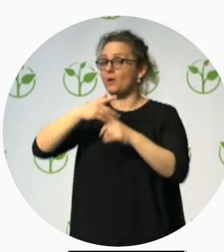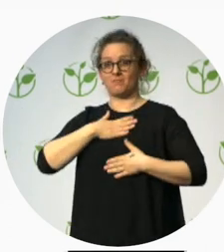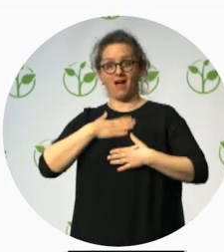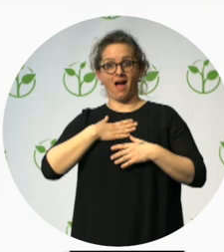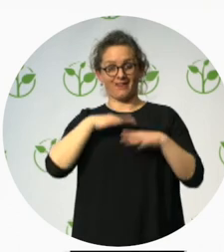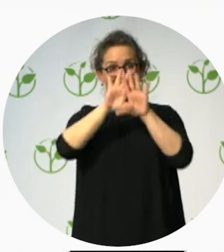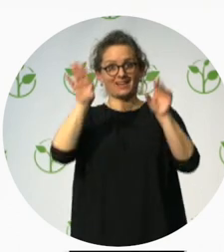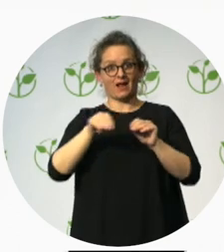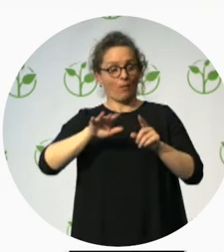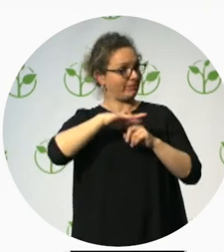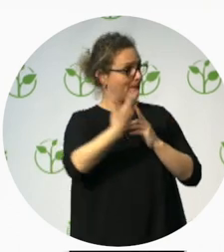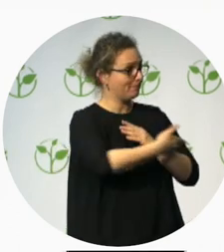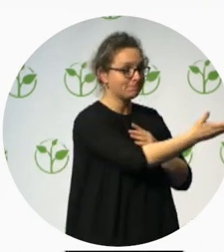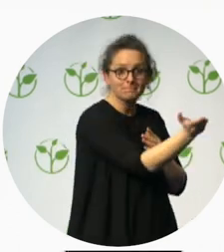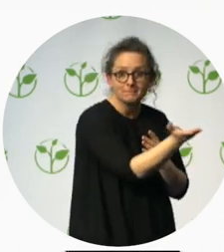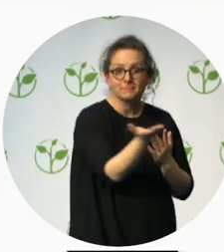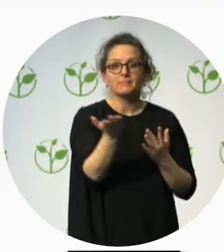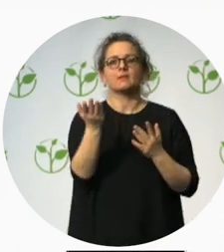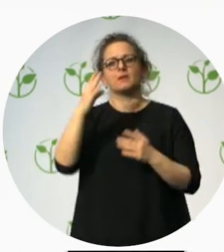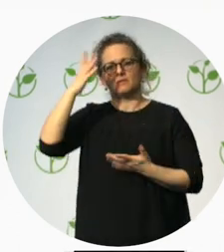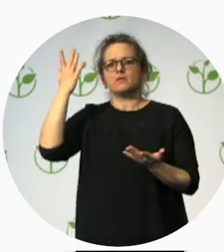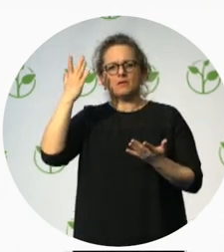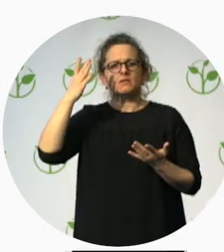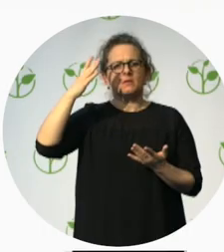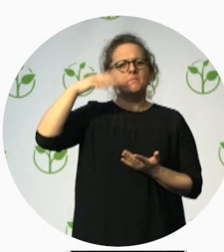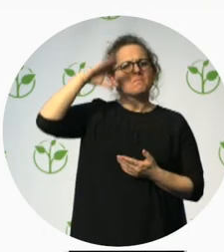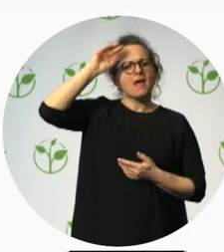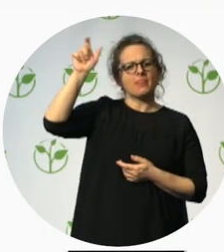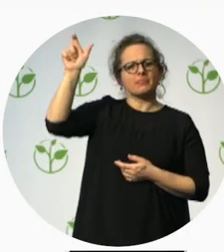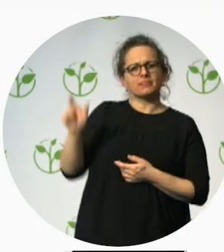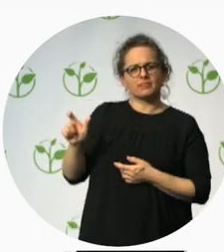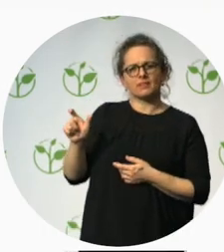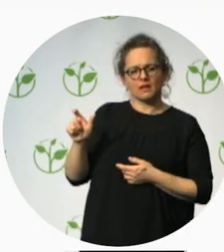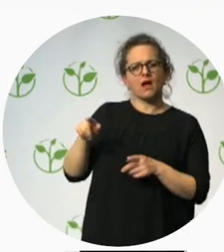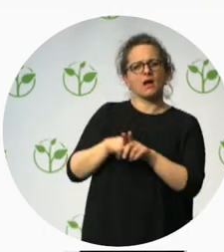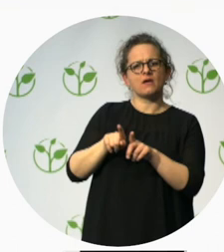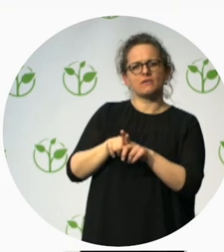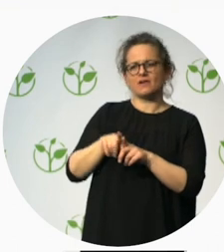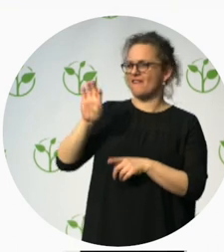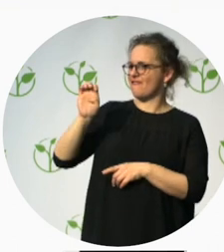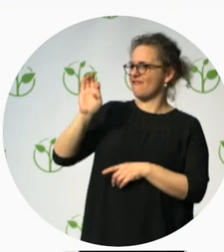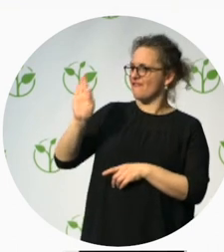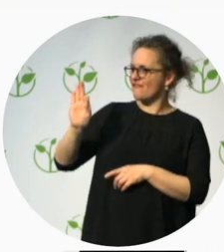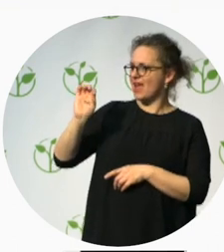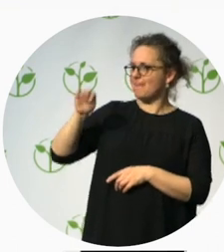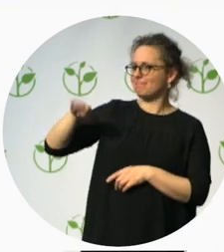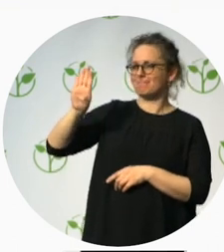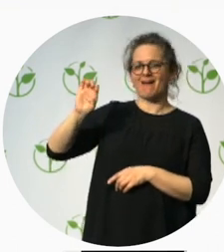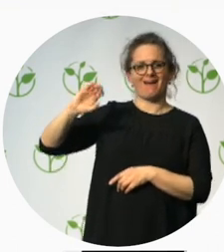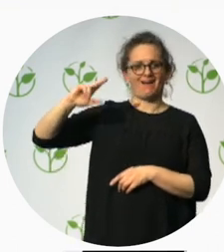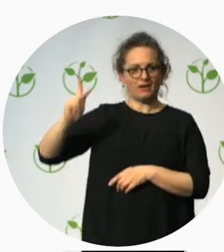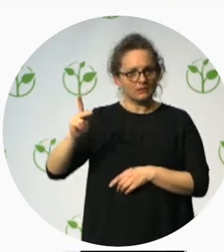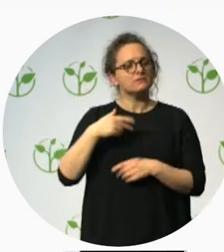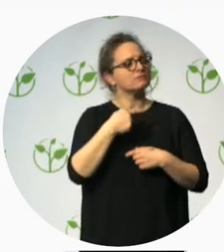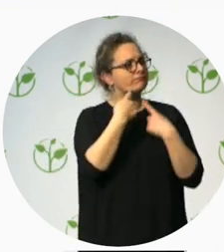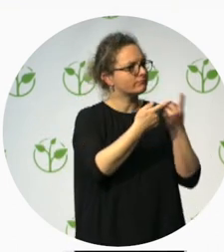front. The Zero Project and its impact would not be possible without you all. Thank you so much for